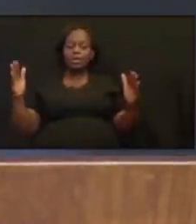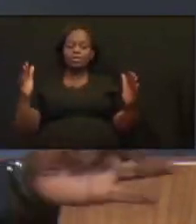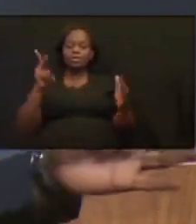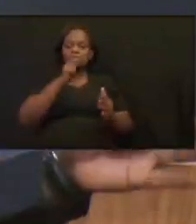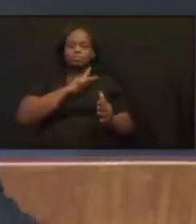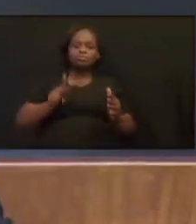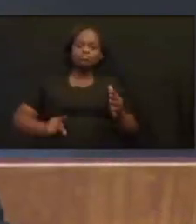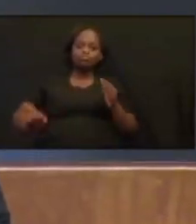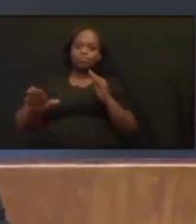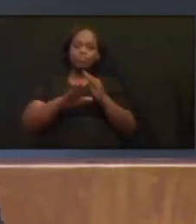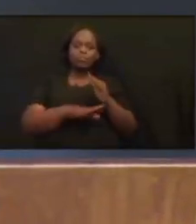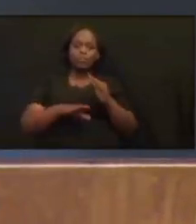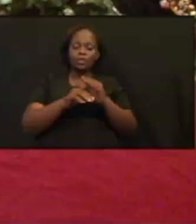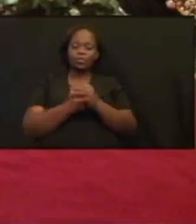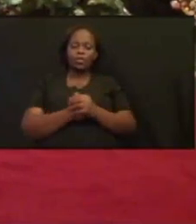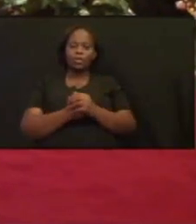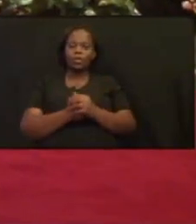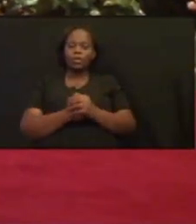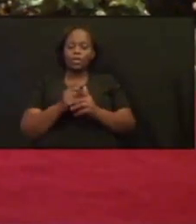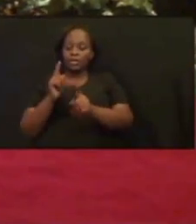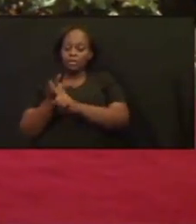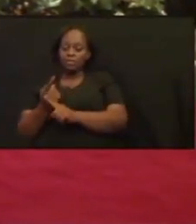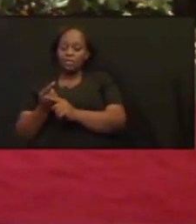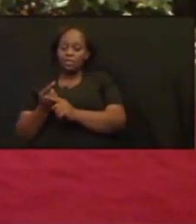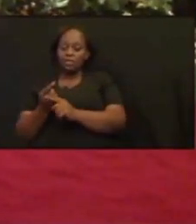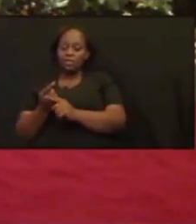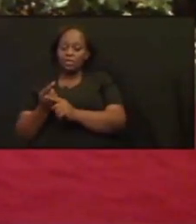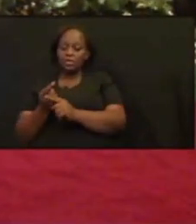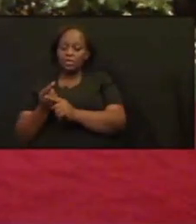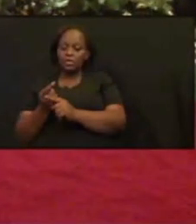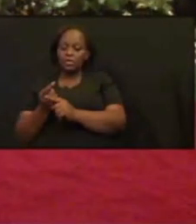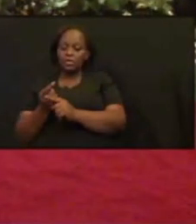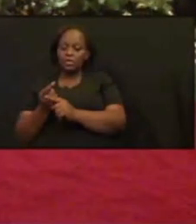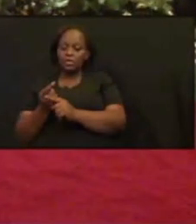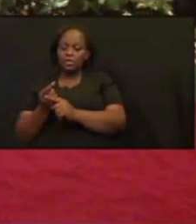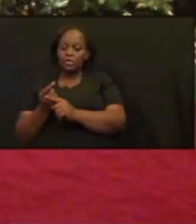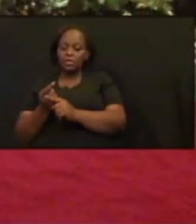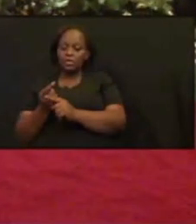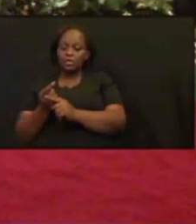between a successful person and a witness is